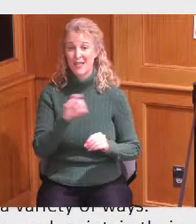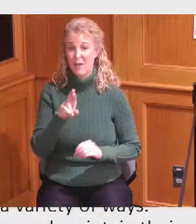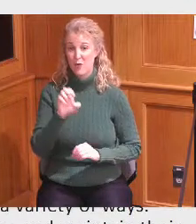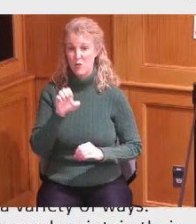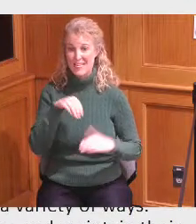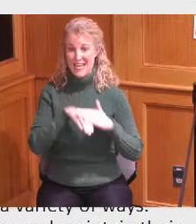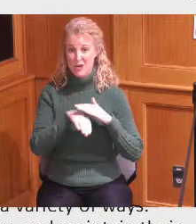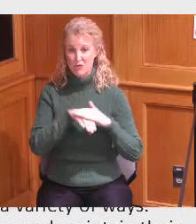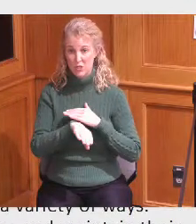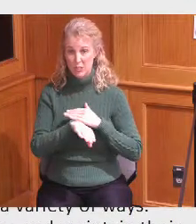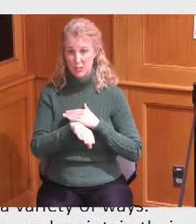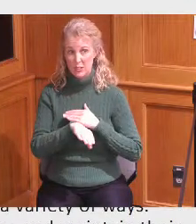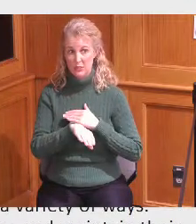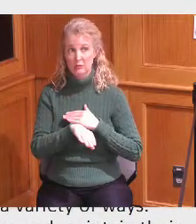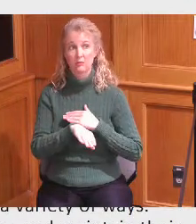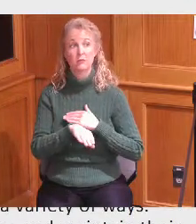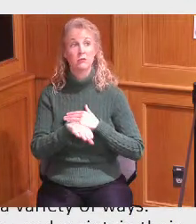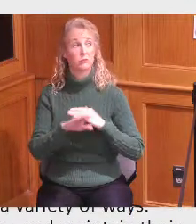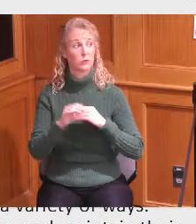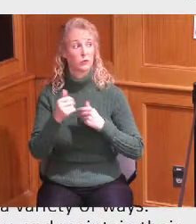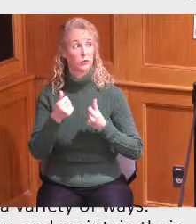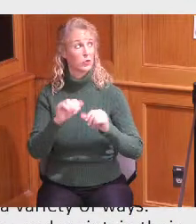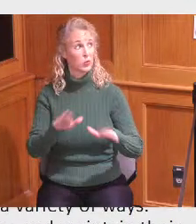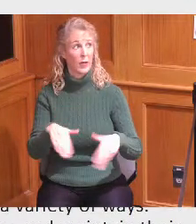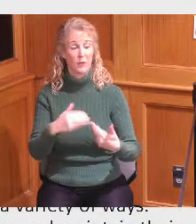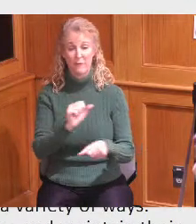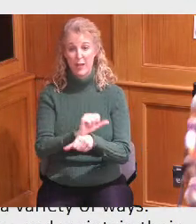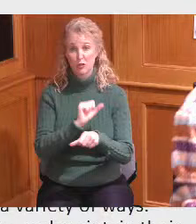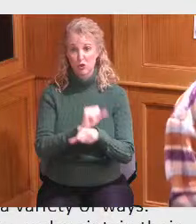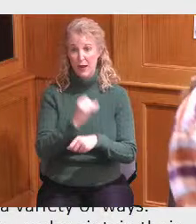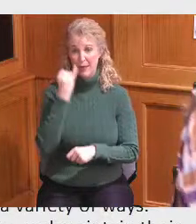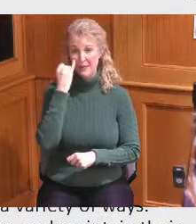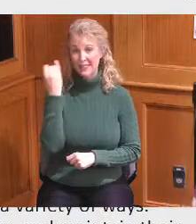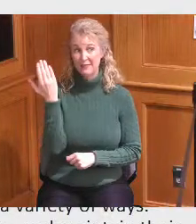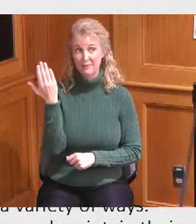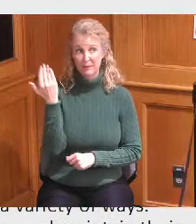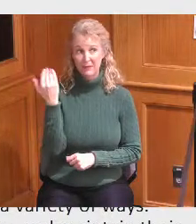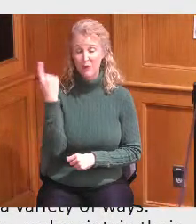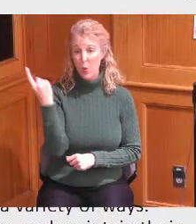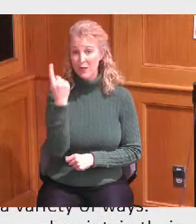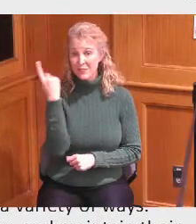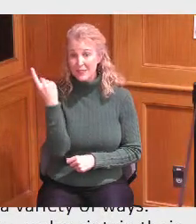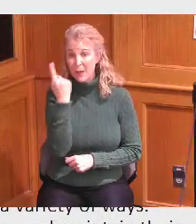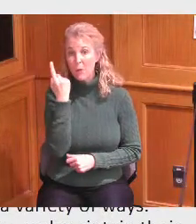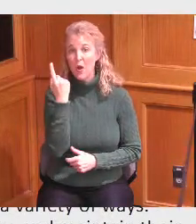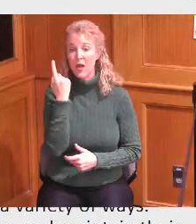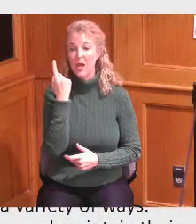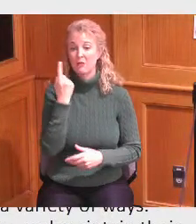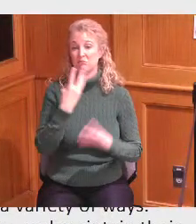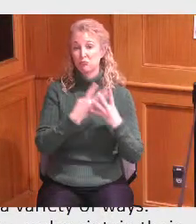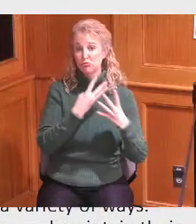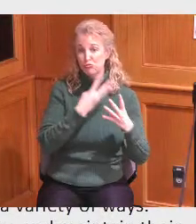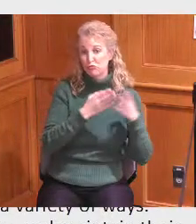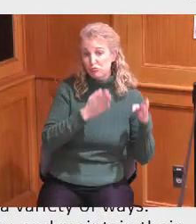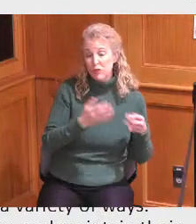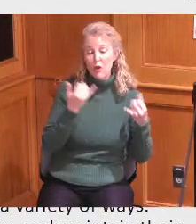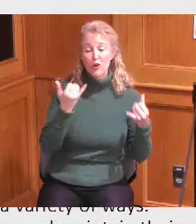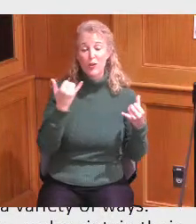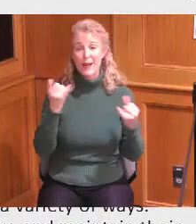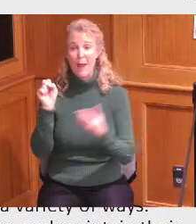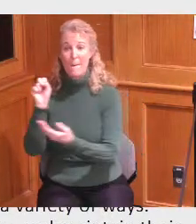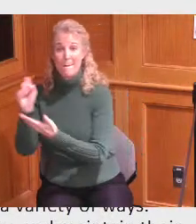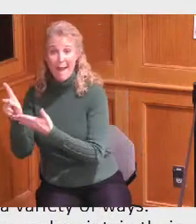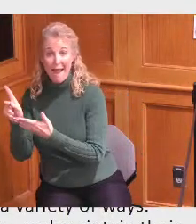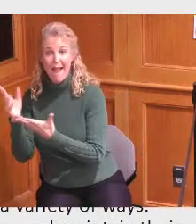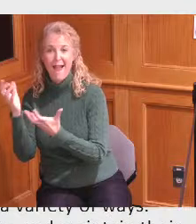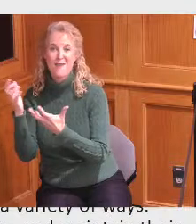on providing employment opportunities for people who may have second, third chance opportunity needs